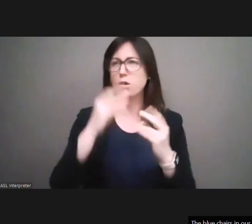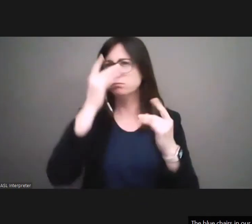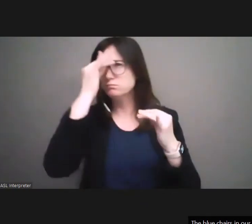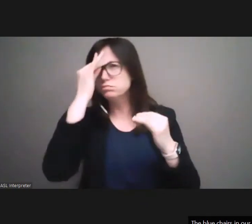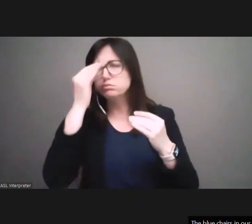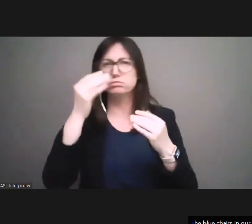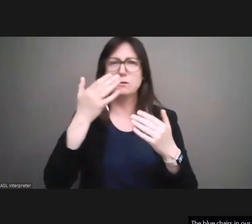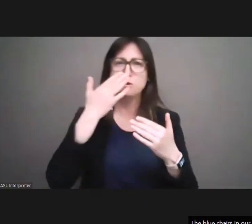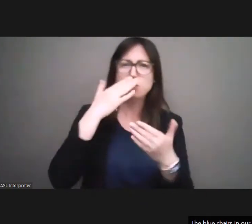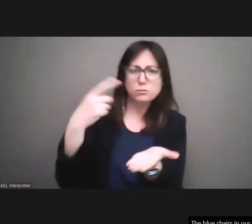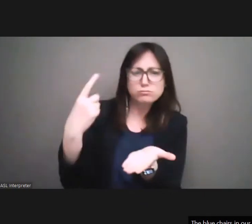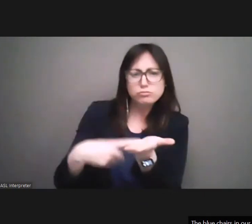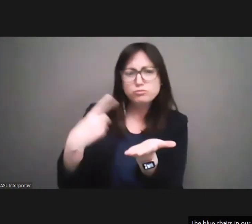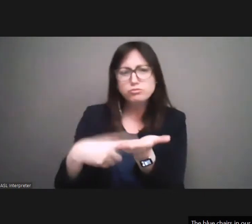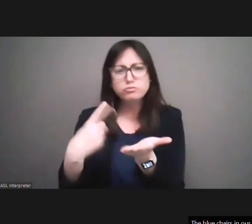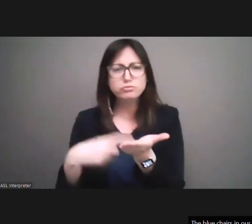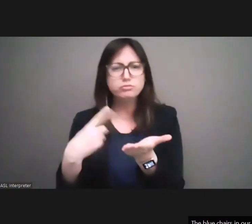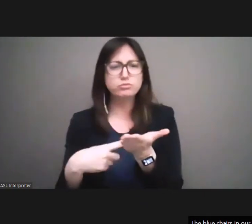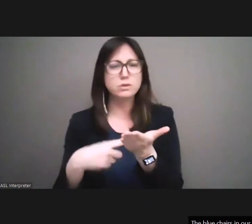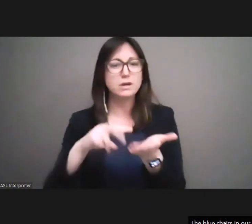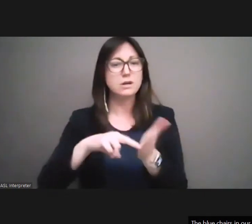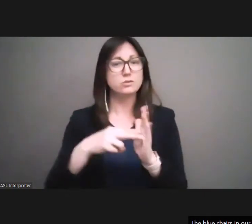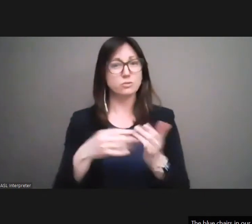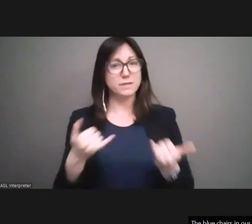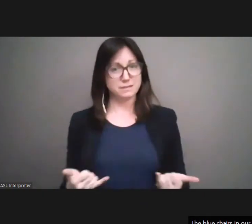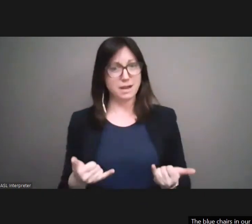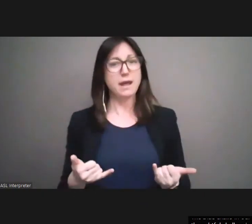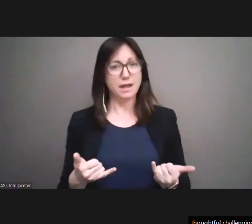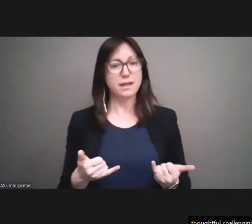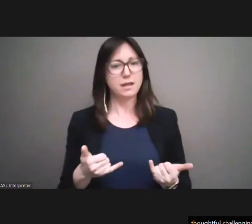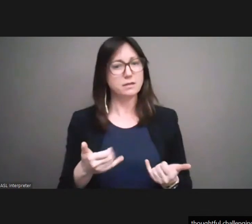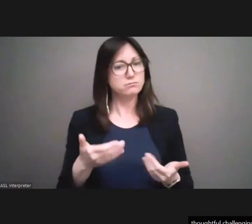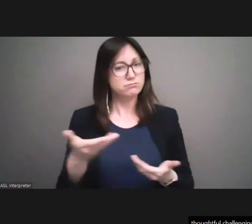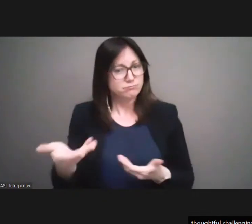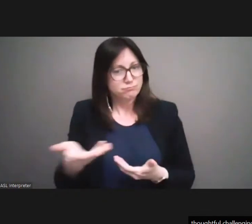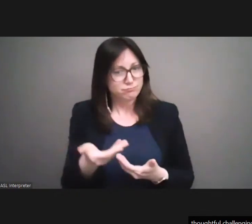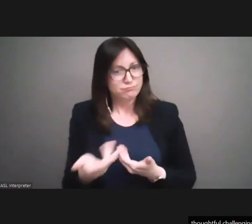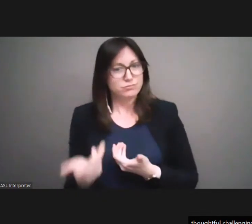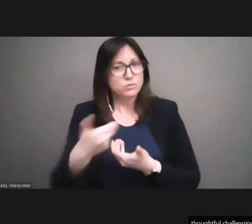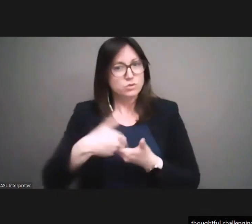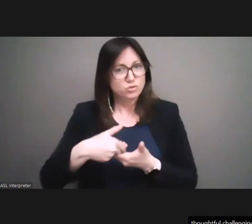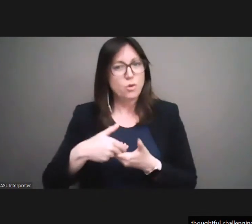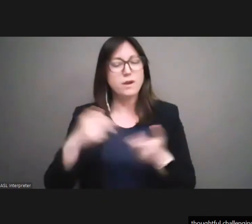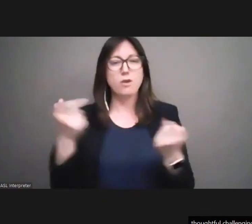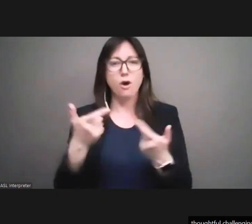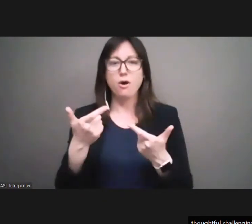sat here. So for tonight, I invite you to consider all our chairs blue.